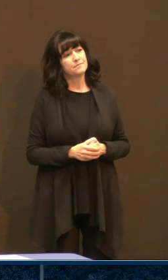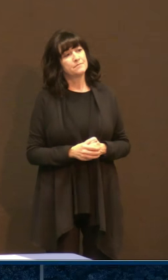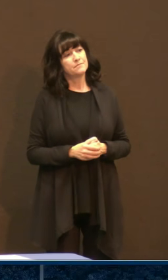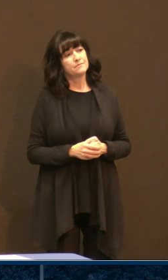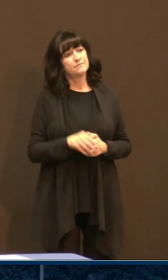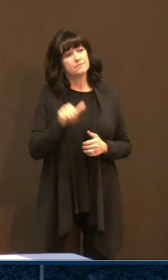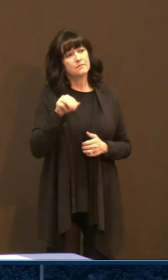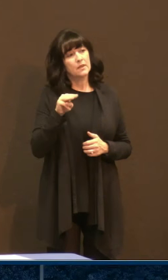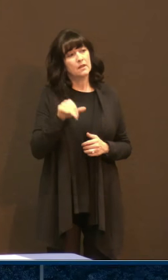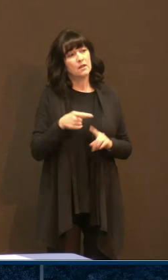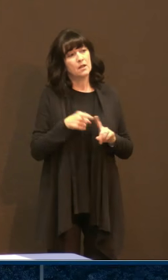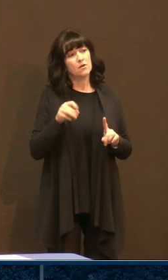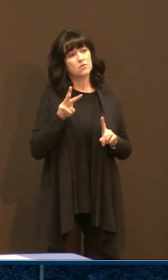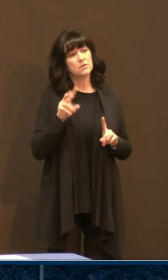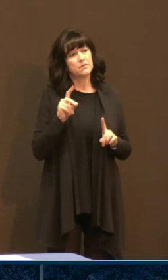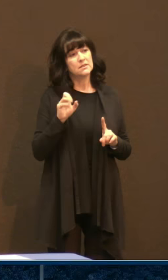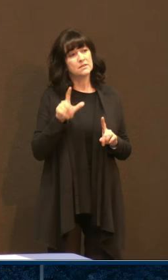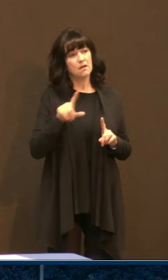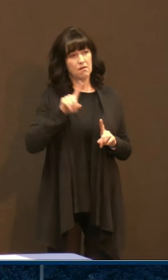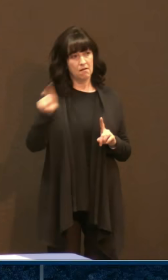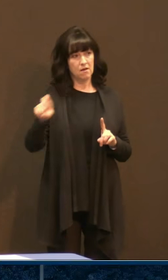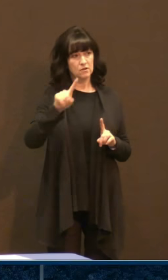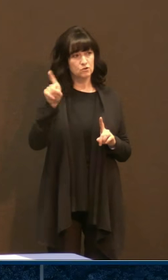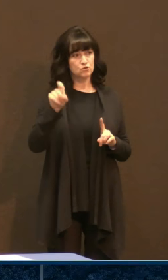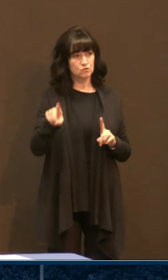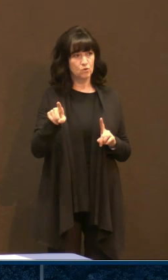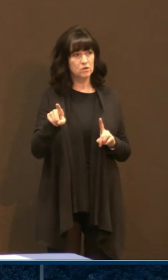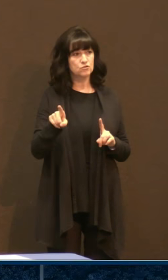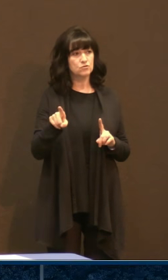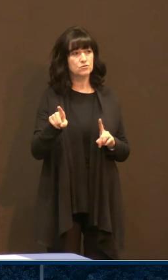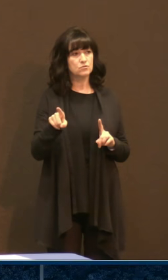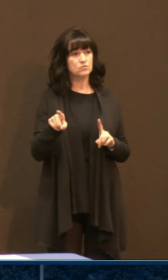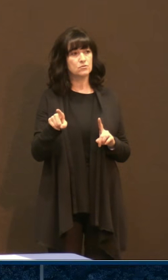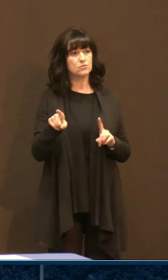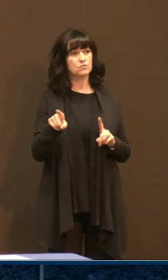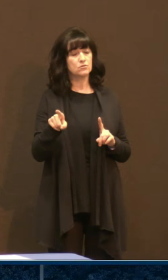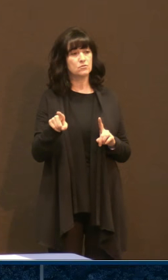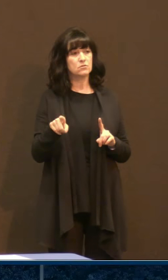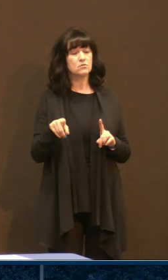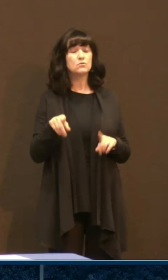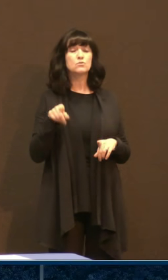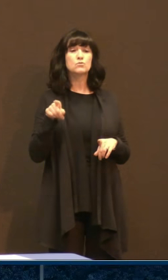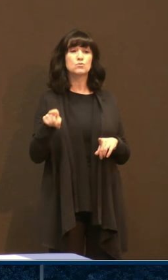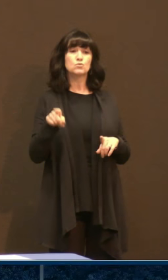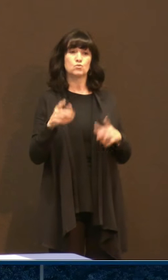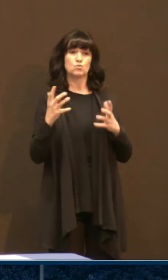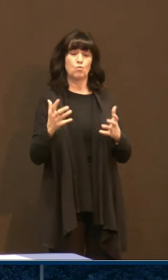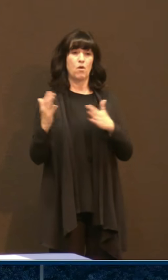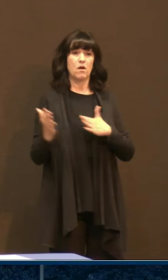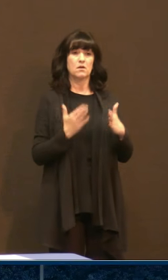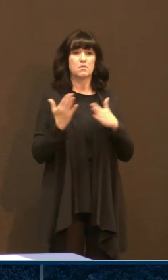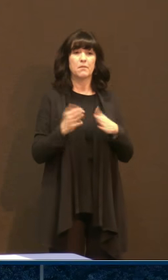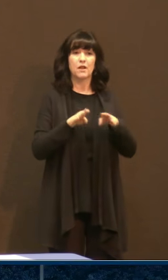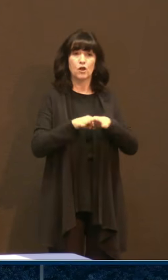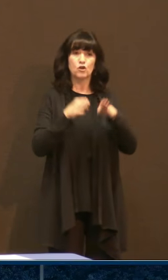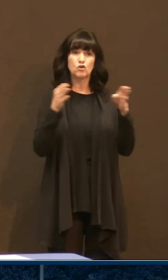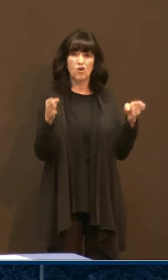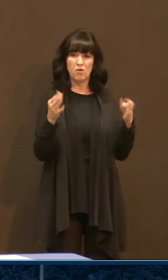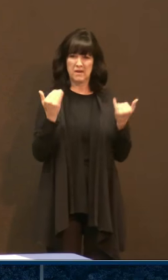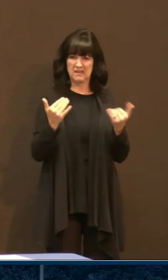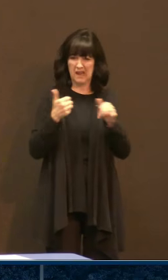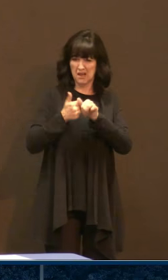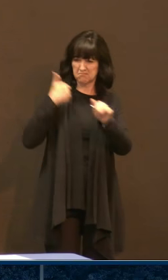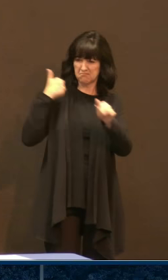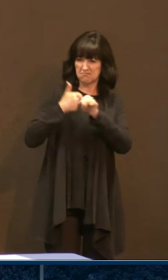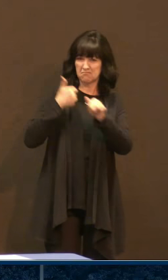Amy Cherry from WDEL asks, what other metrics are you considering to start the reopening process since we have lags in receiving testing results, and